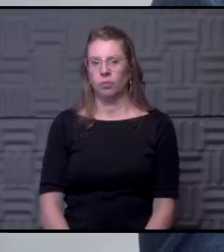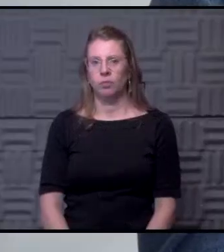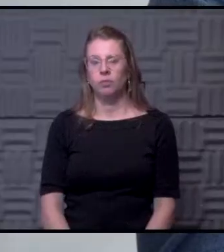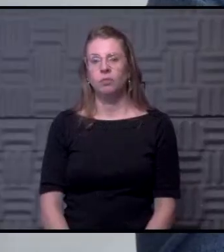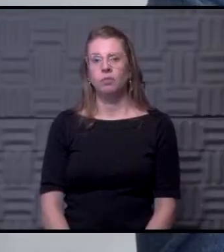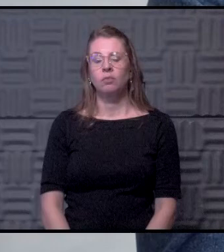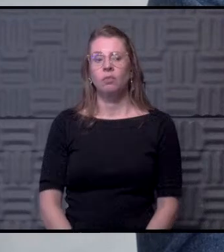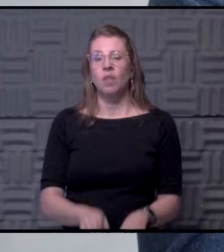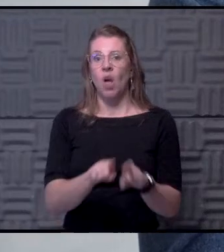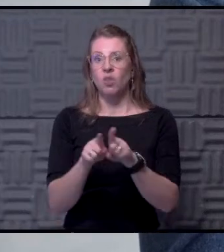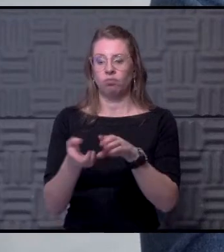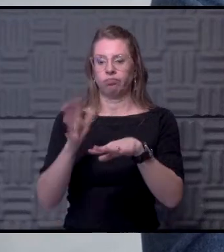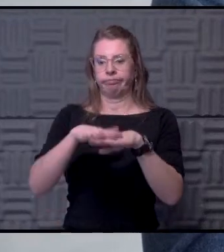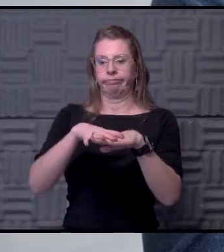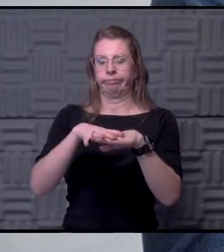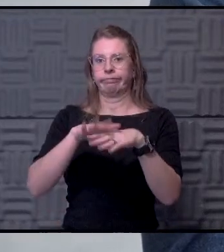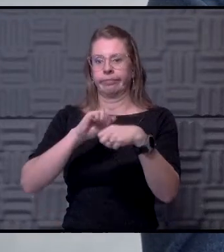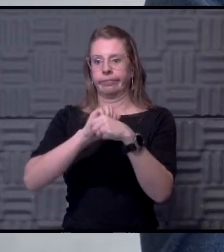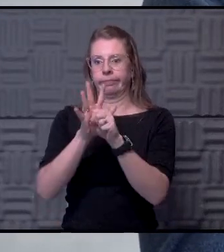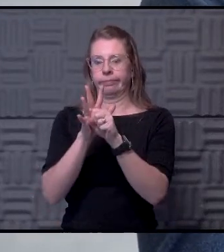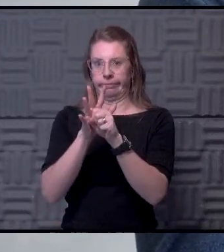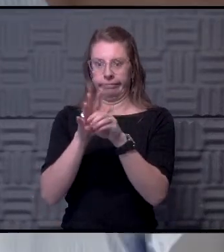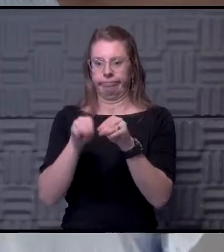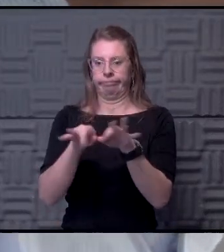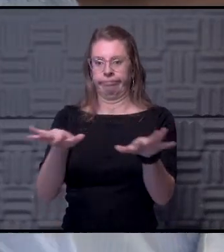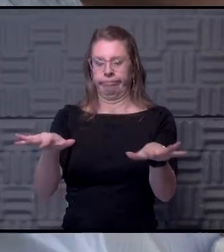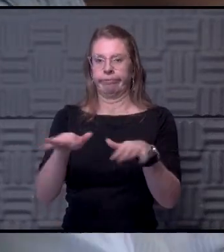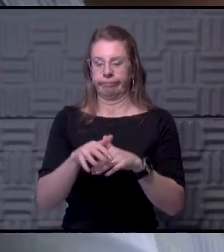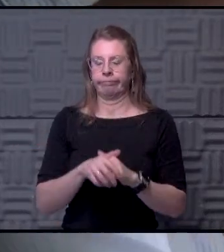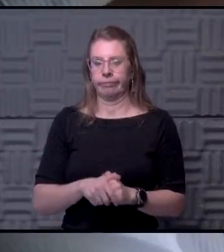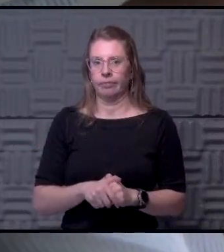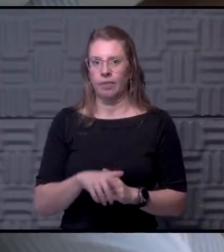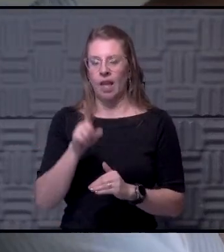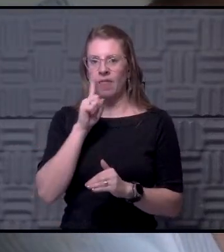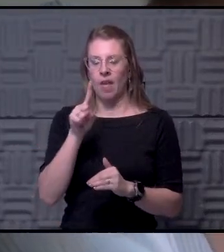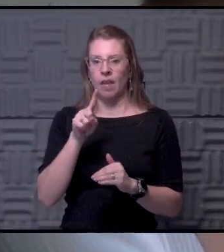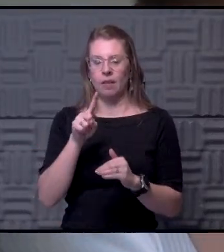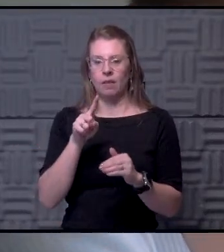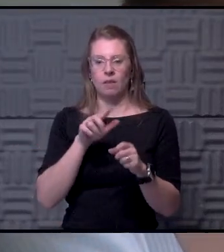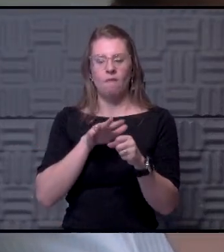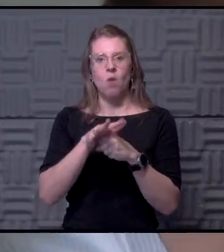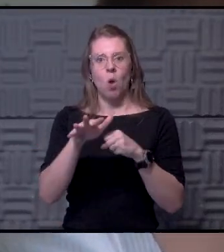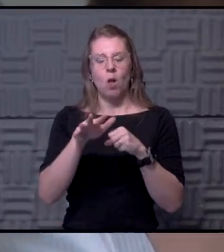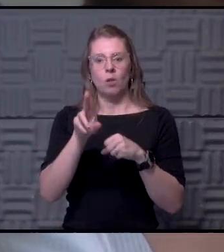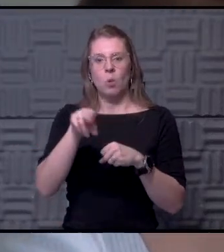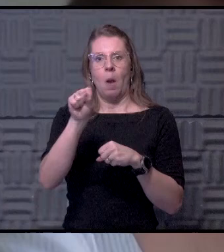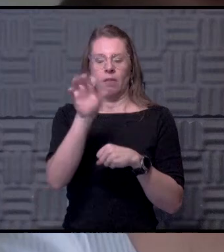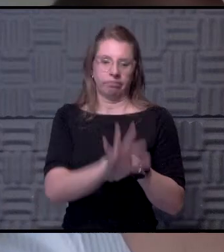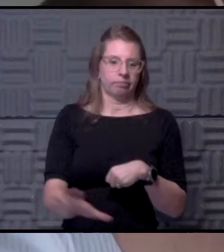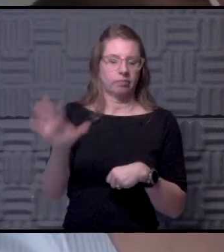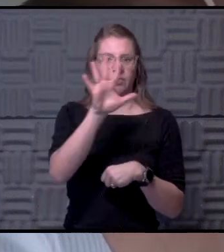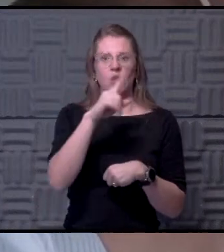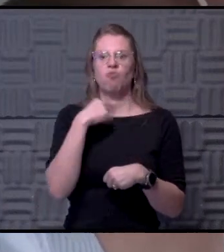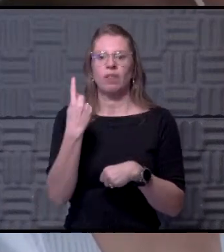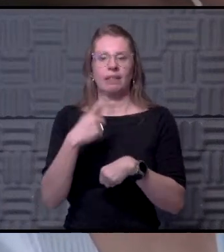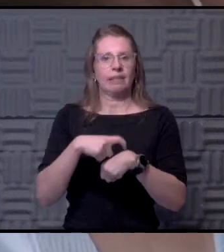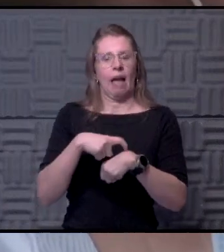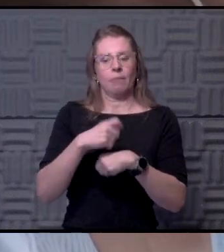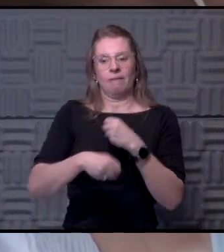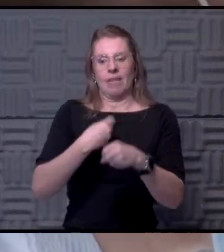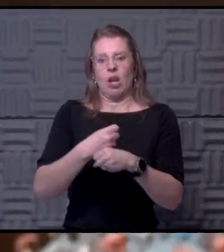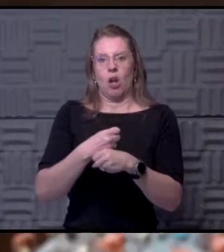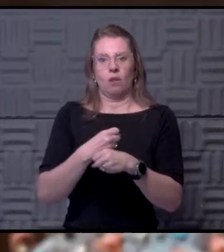On top of that, with the pandemic, I think we have the whole country moving into this risky time of year